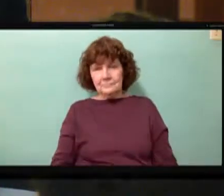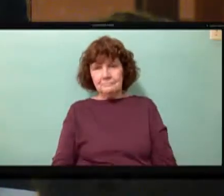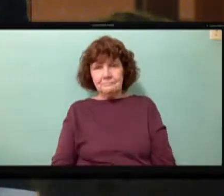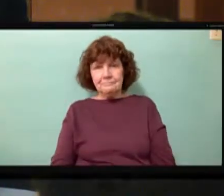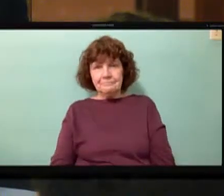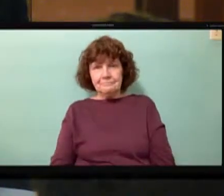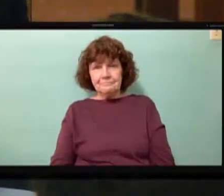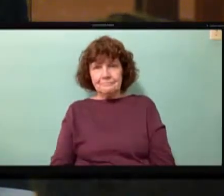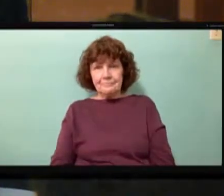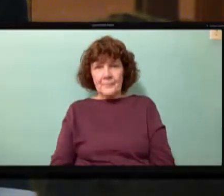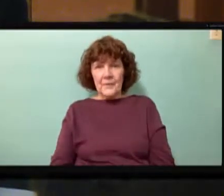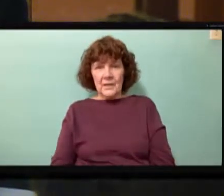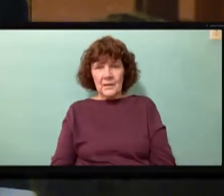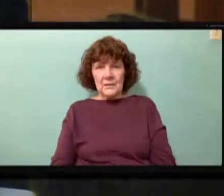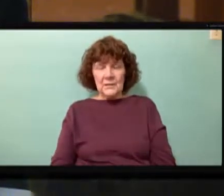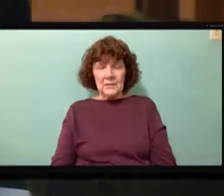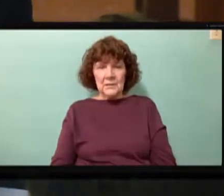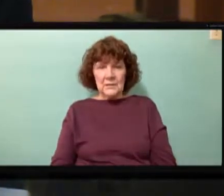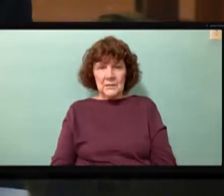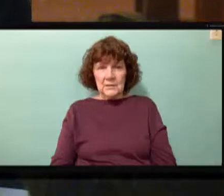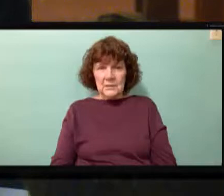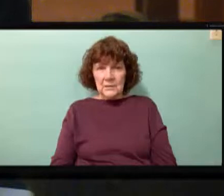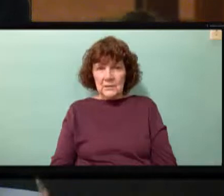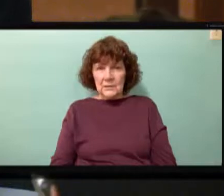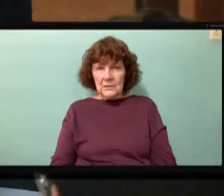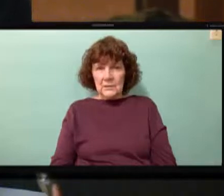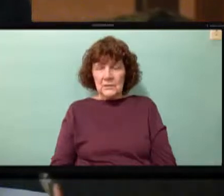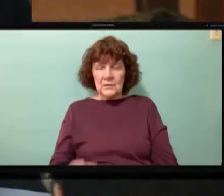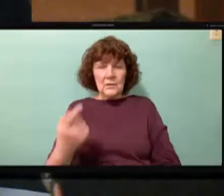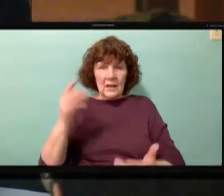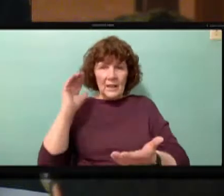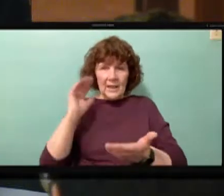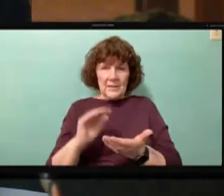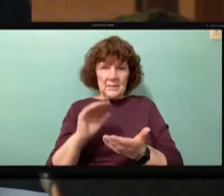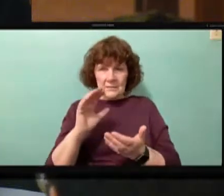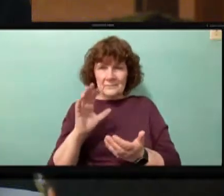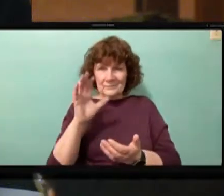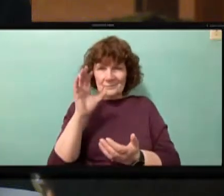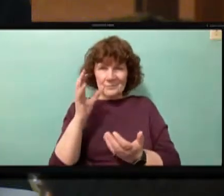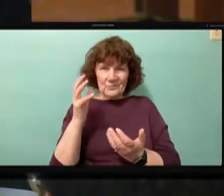we're pursuing waivers, particularly in public safety.